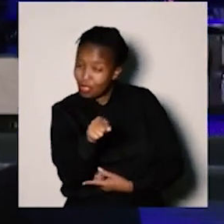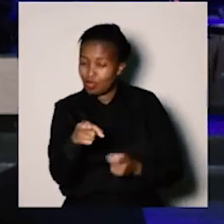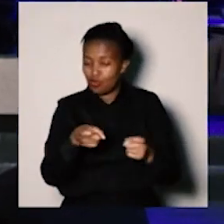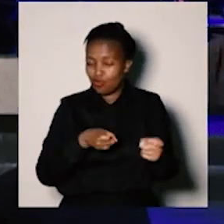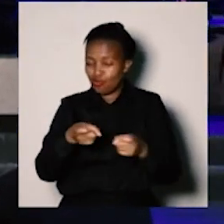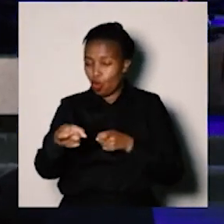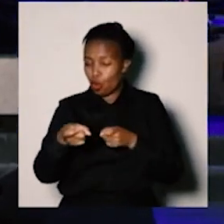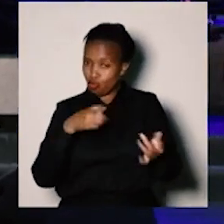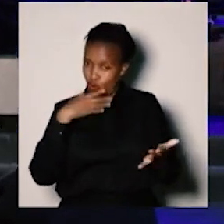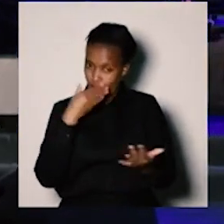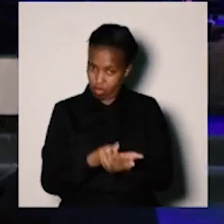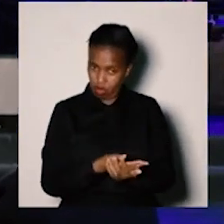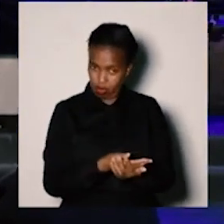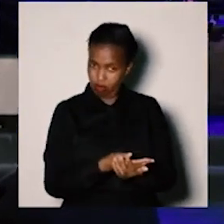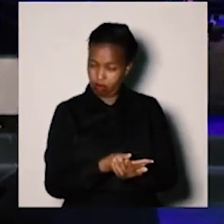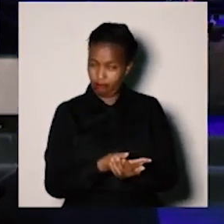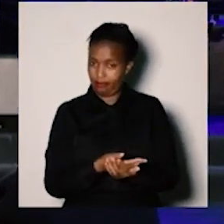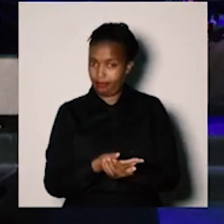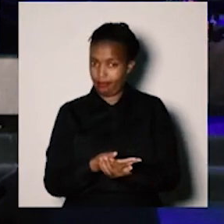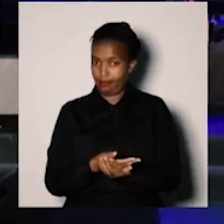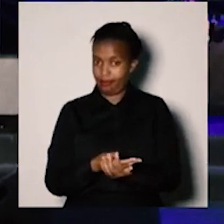it.